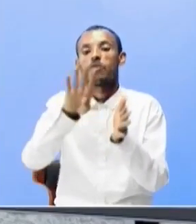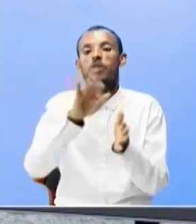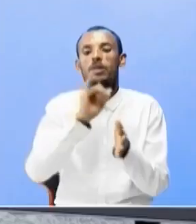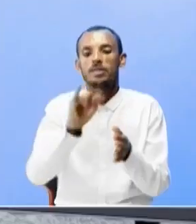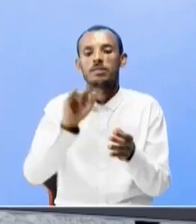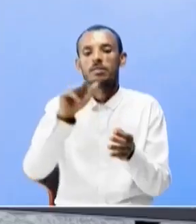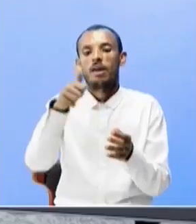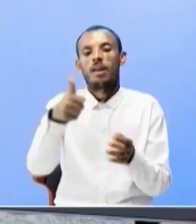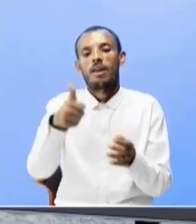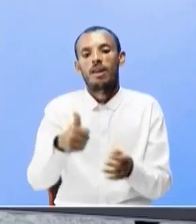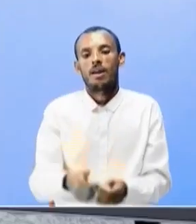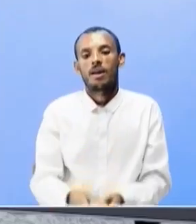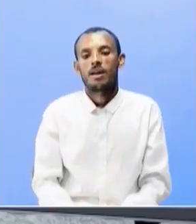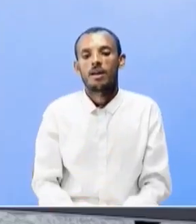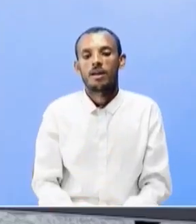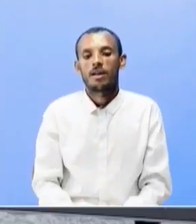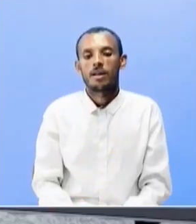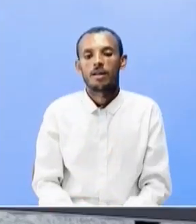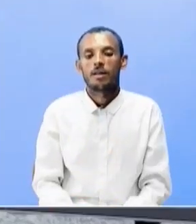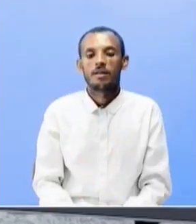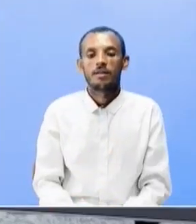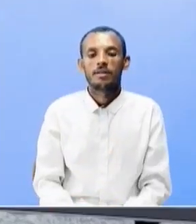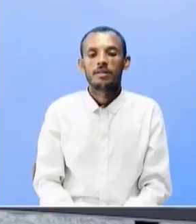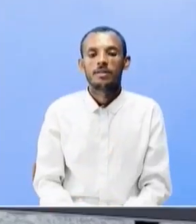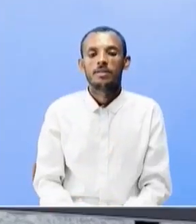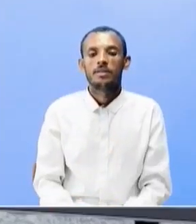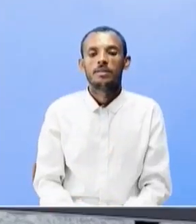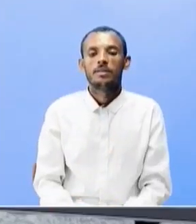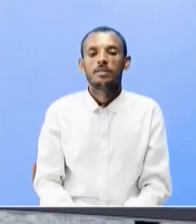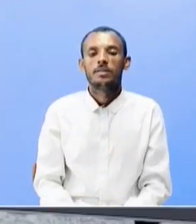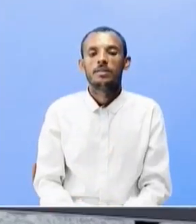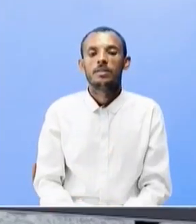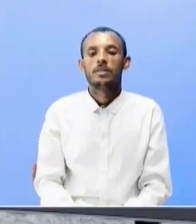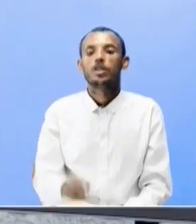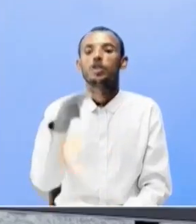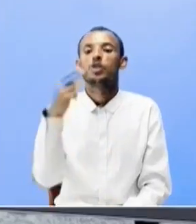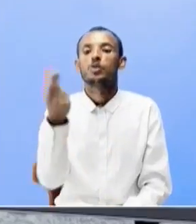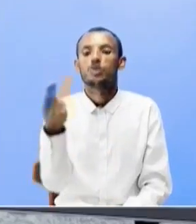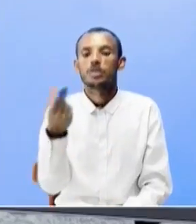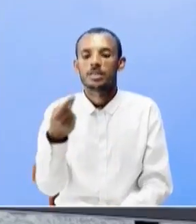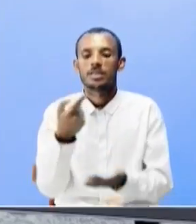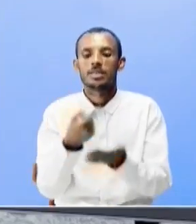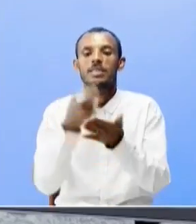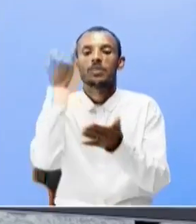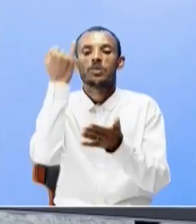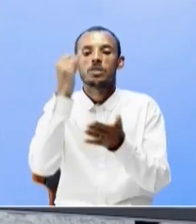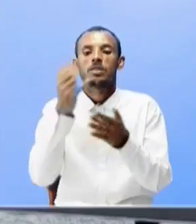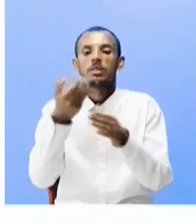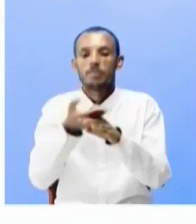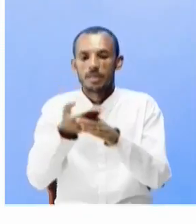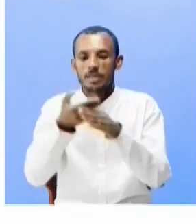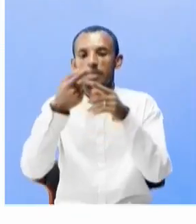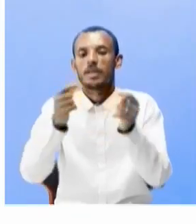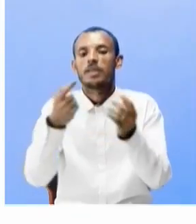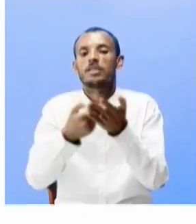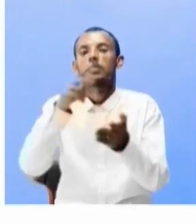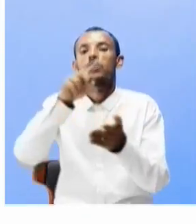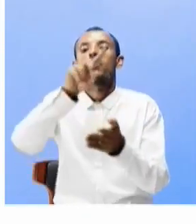10 negatives, so the answer will be negative 10. So, using this concept, please try this